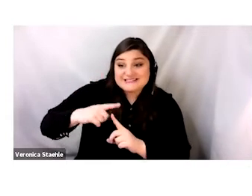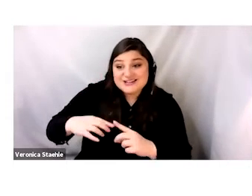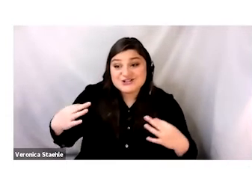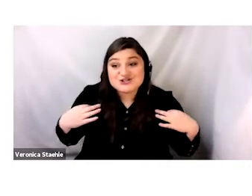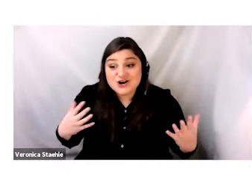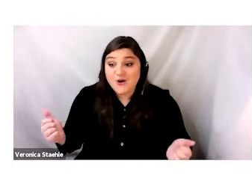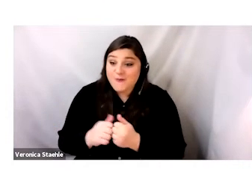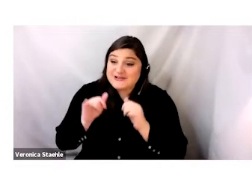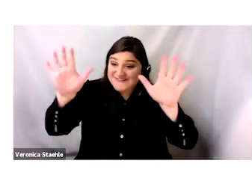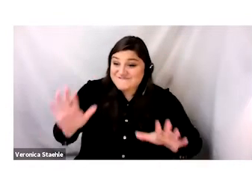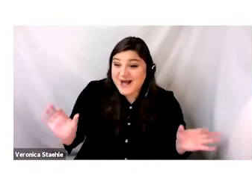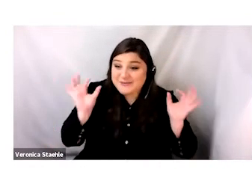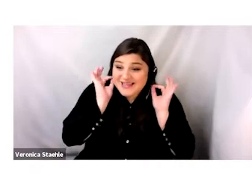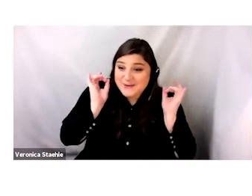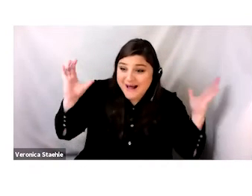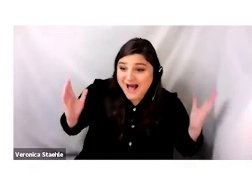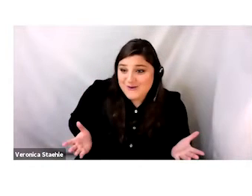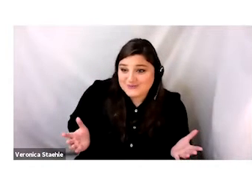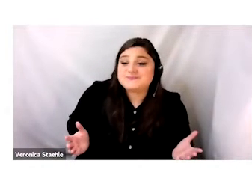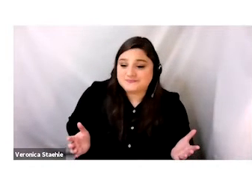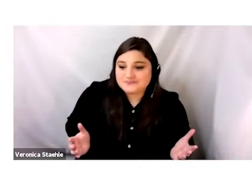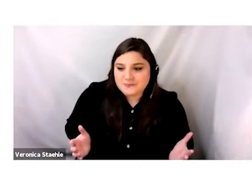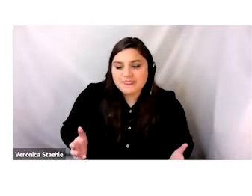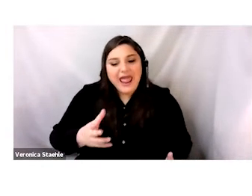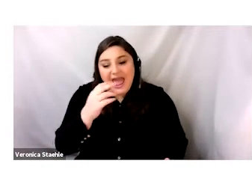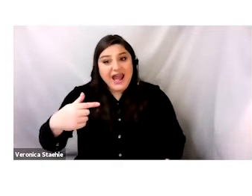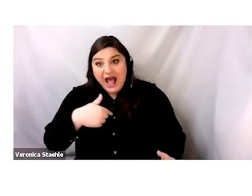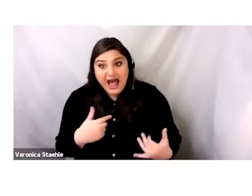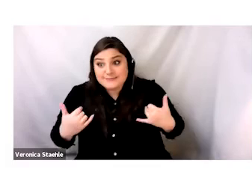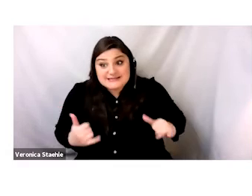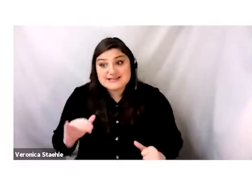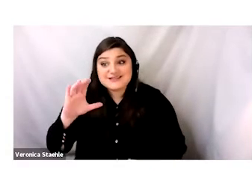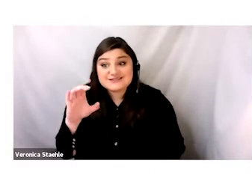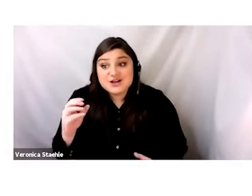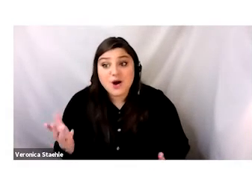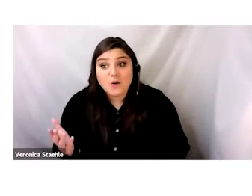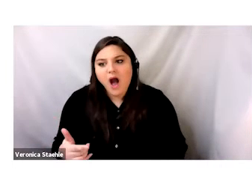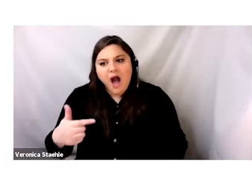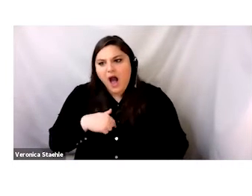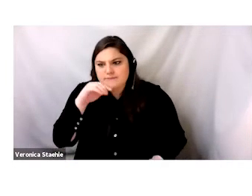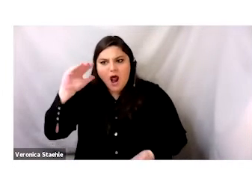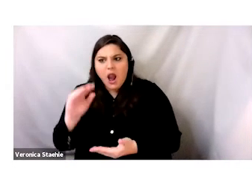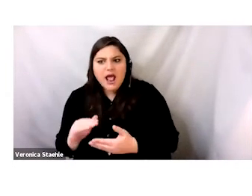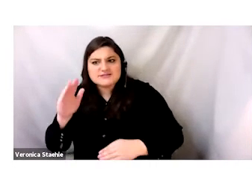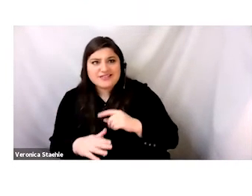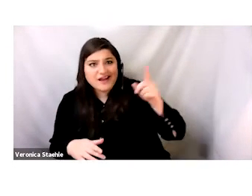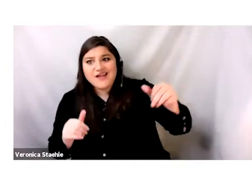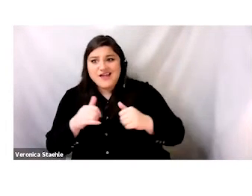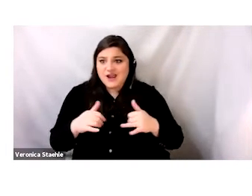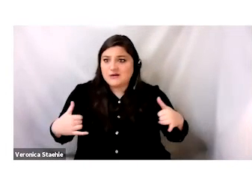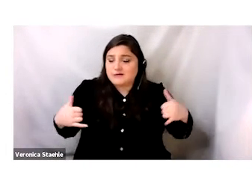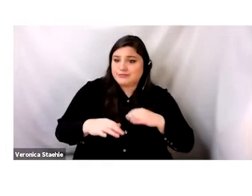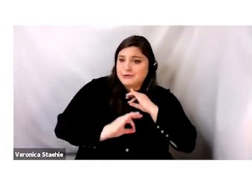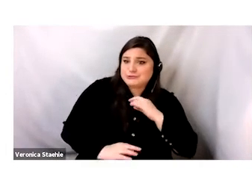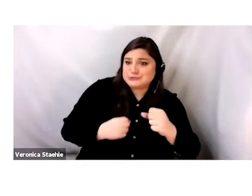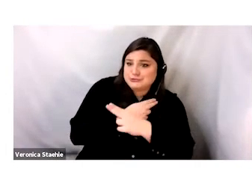the way, okay? And I'm no less than a CEO than that person that's showing up in that suit. I was just getting an award